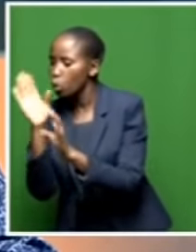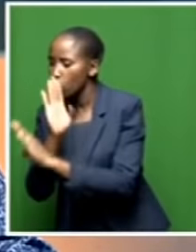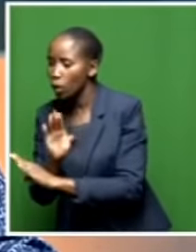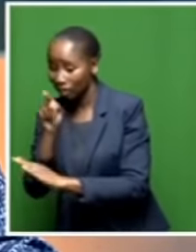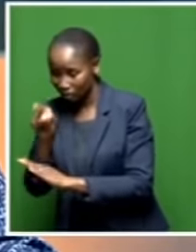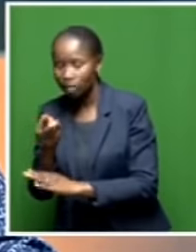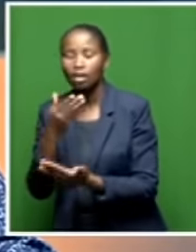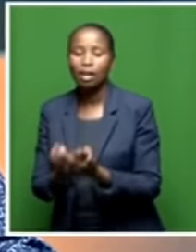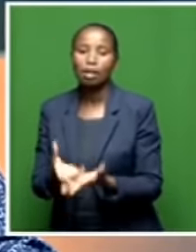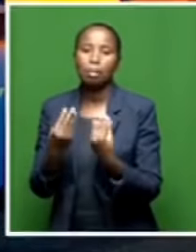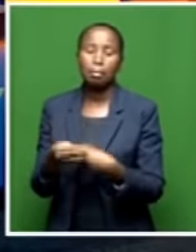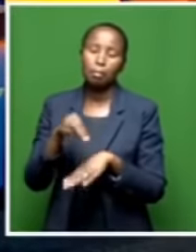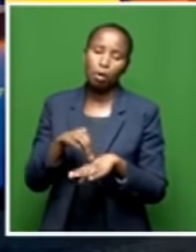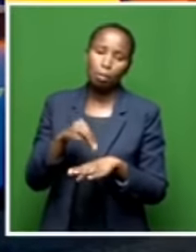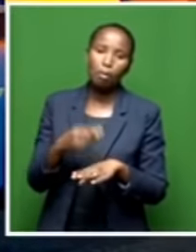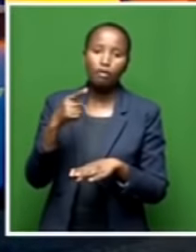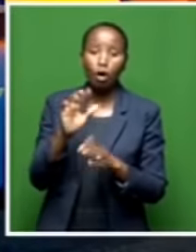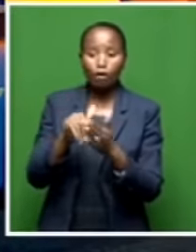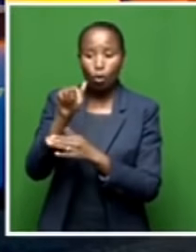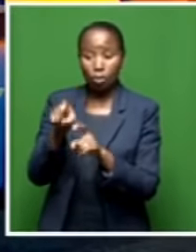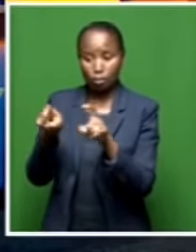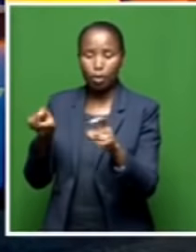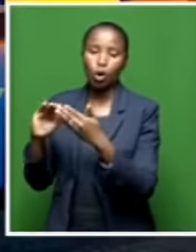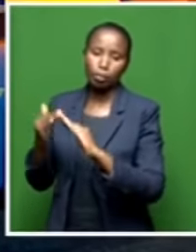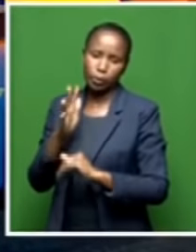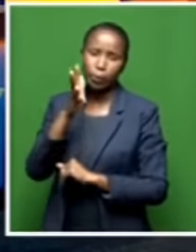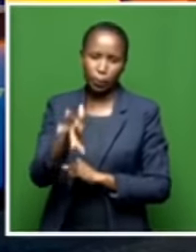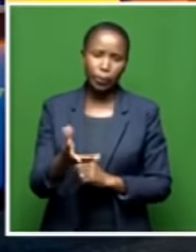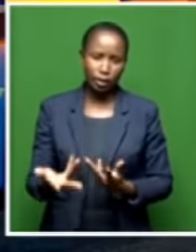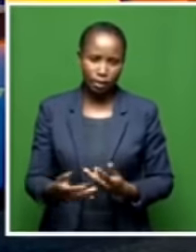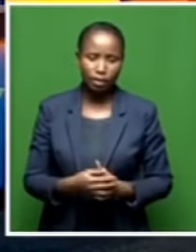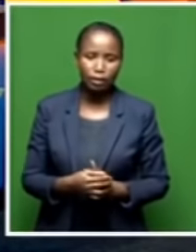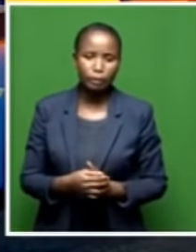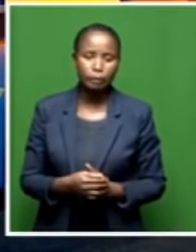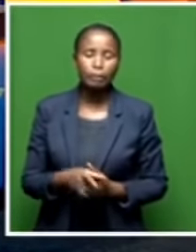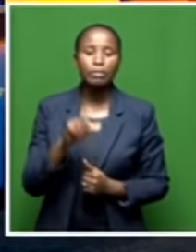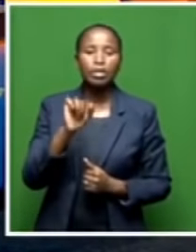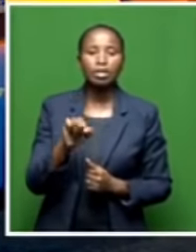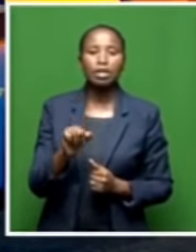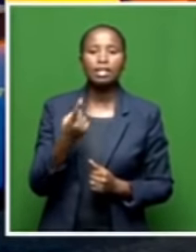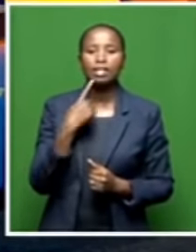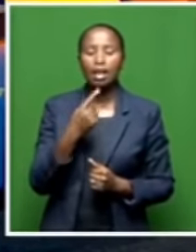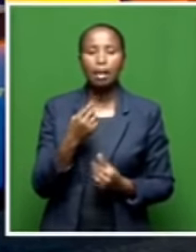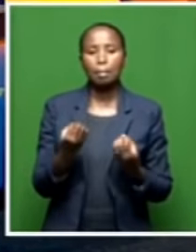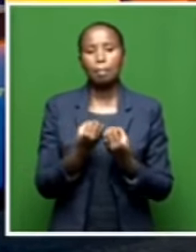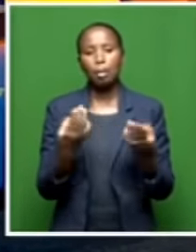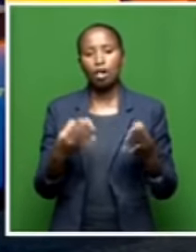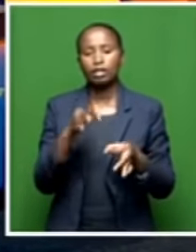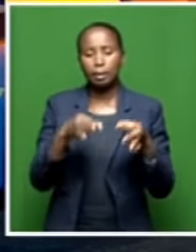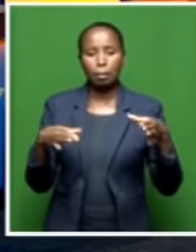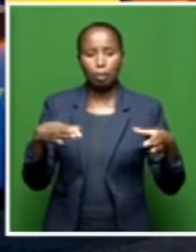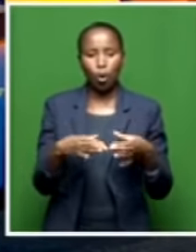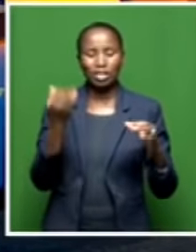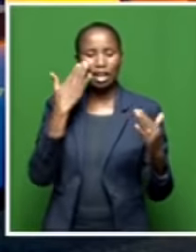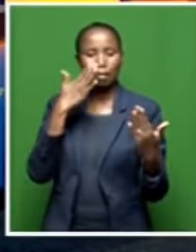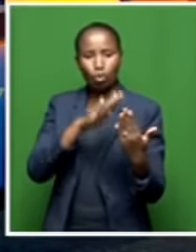themselves. Professor Booysen, multi-party approaches are not a unique to South Africa. We've seen them across various